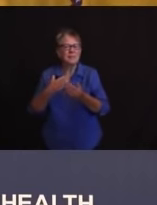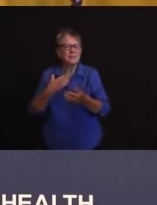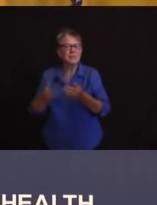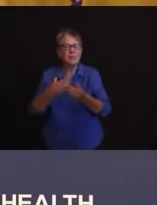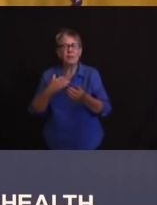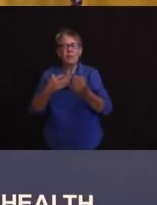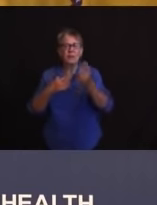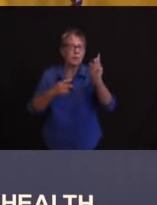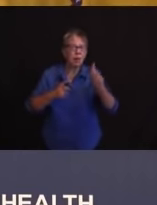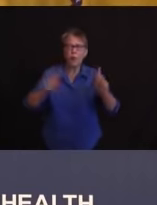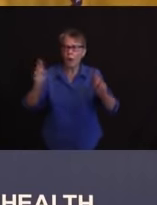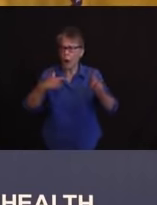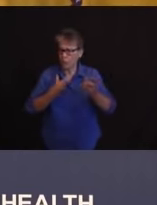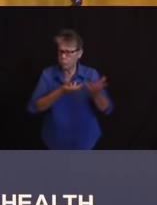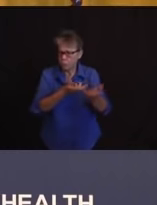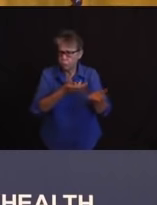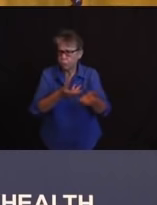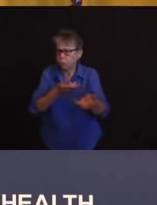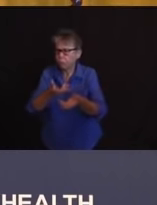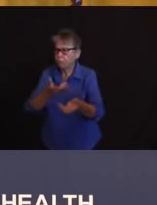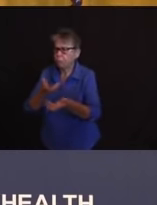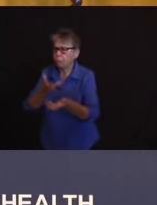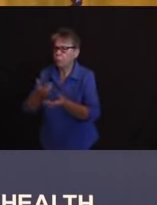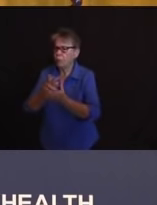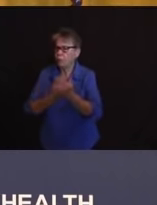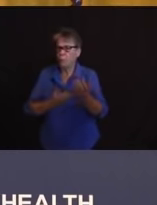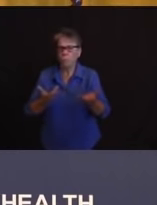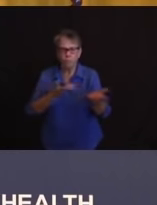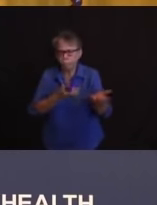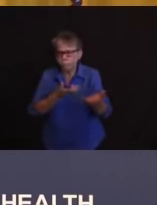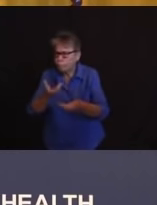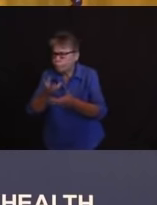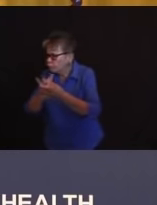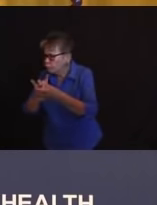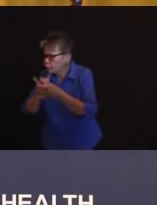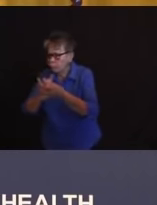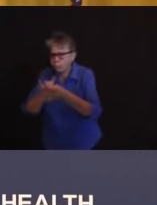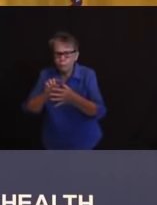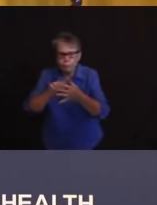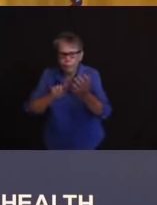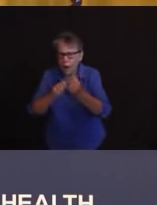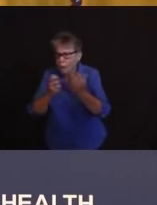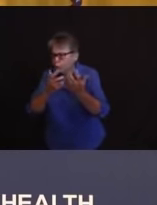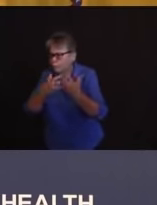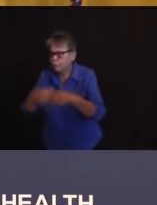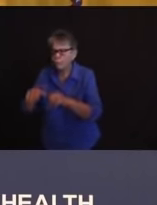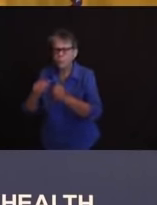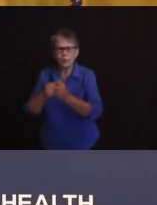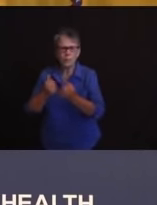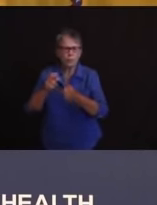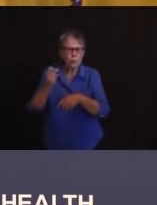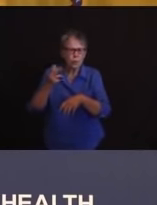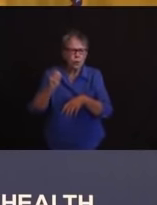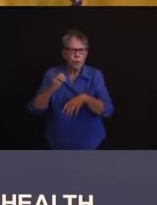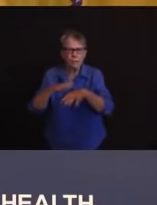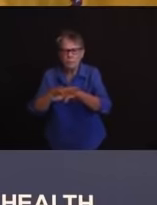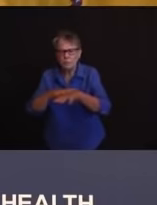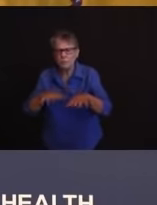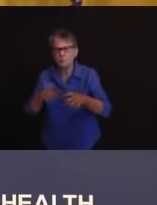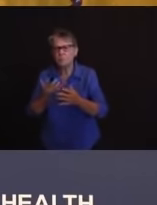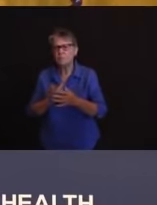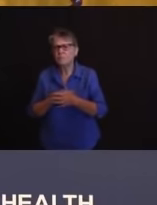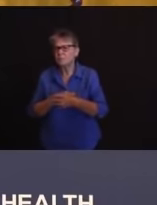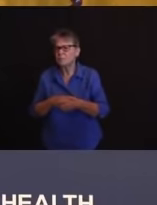come up in this, and we've put out sort of broad guidelines, and we've said many times here, asking